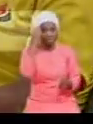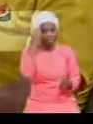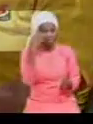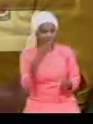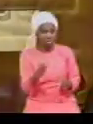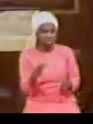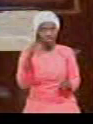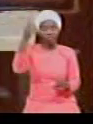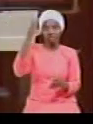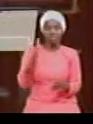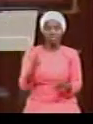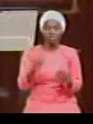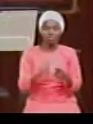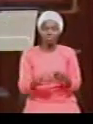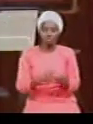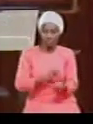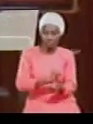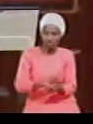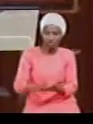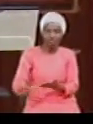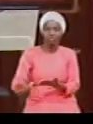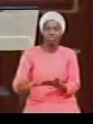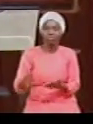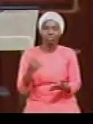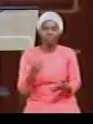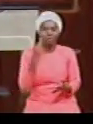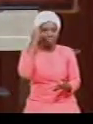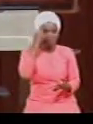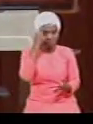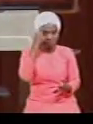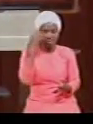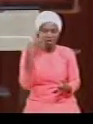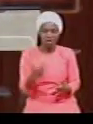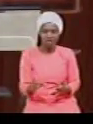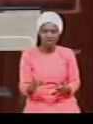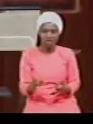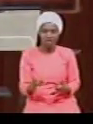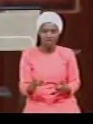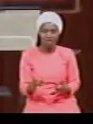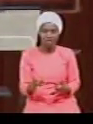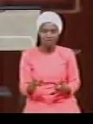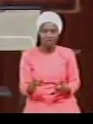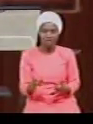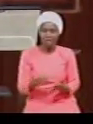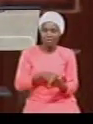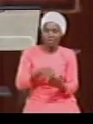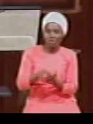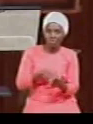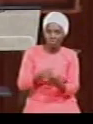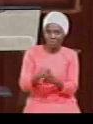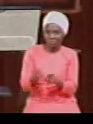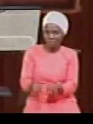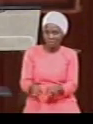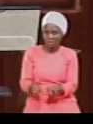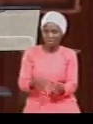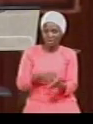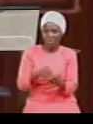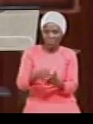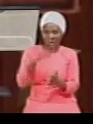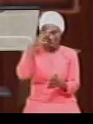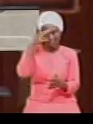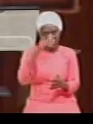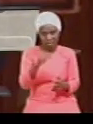to neutralize the thoughts of weak person, weak